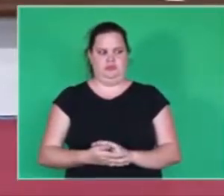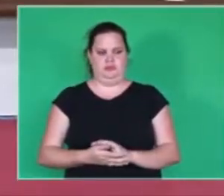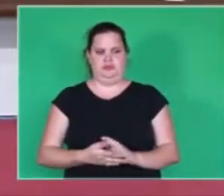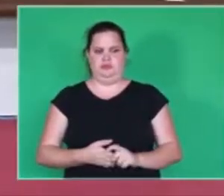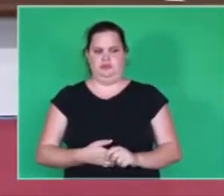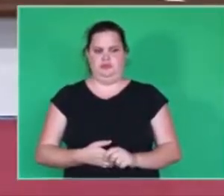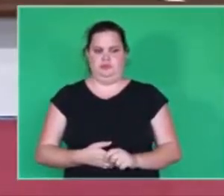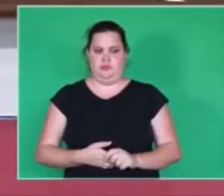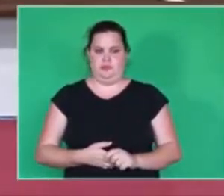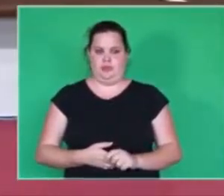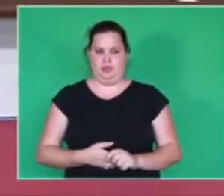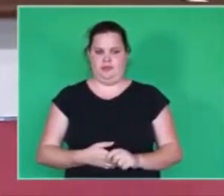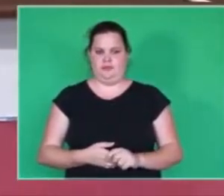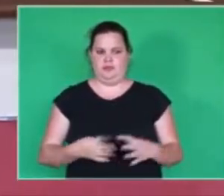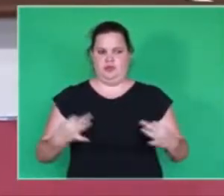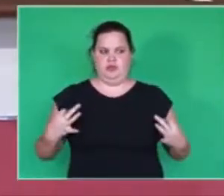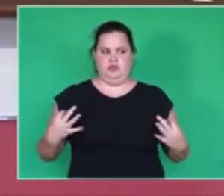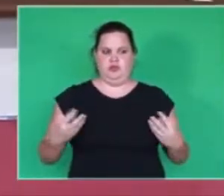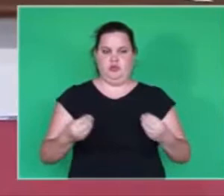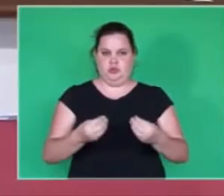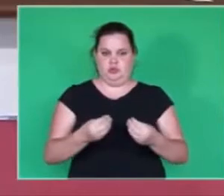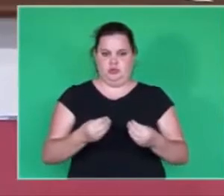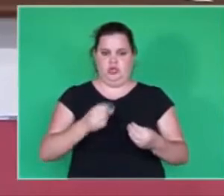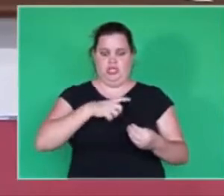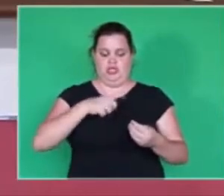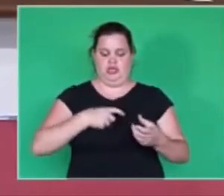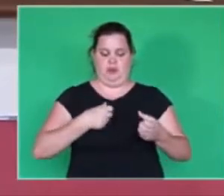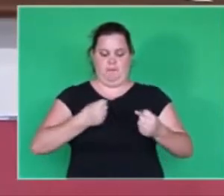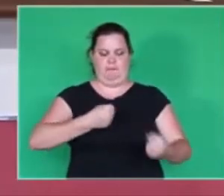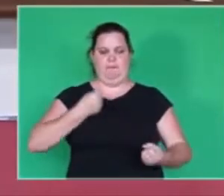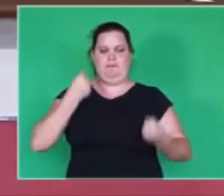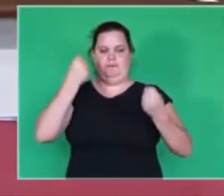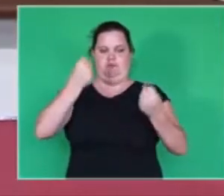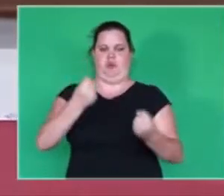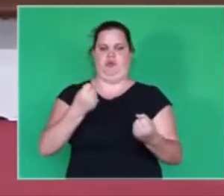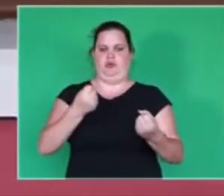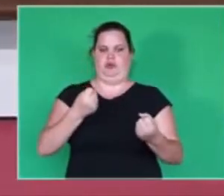who was in the world and determining things was the power.